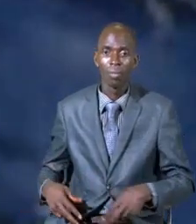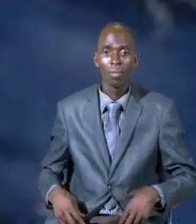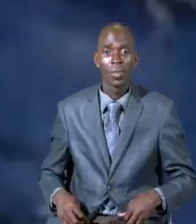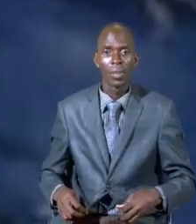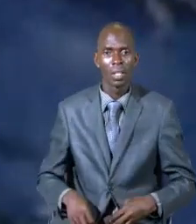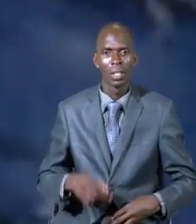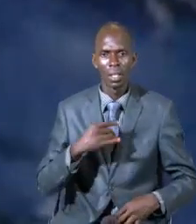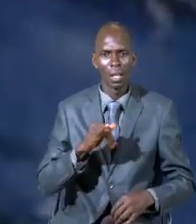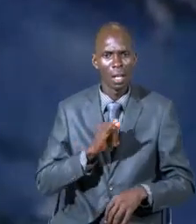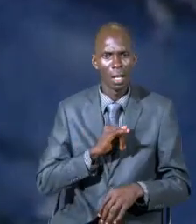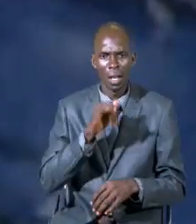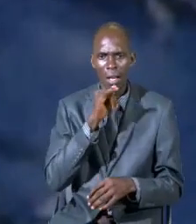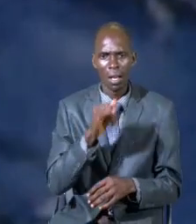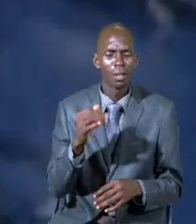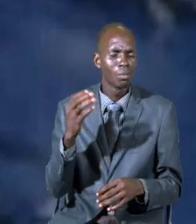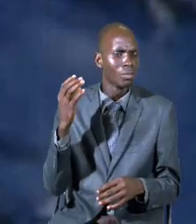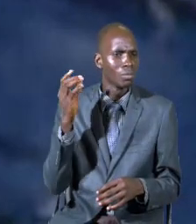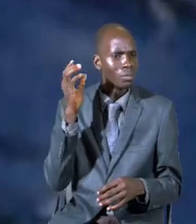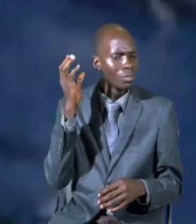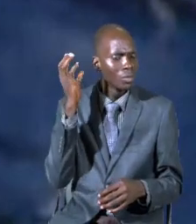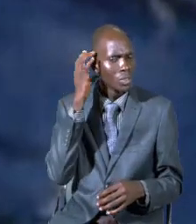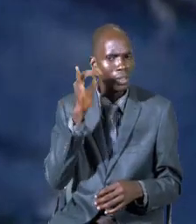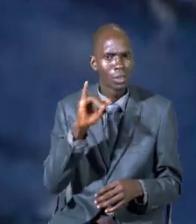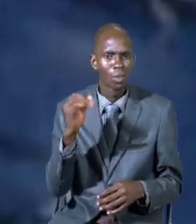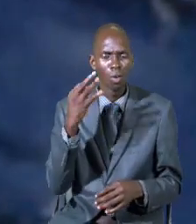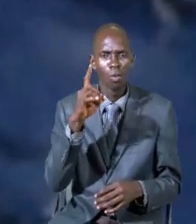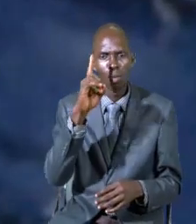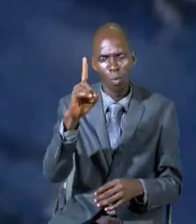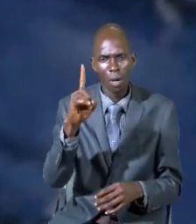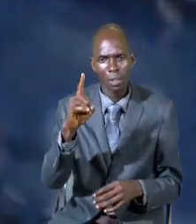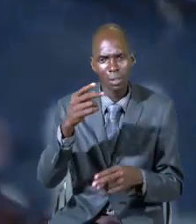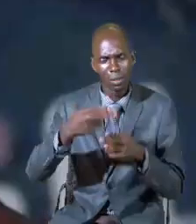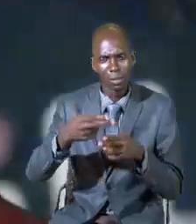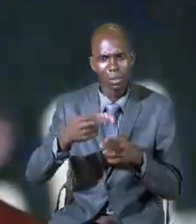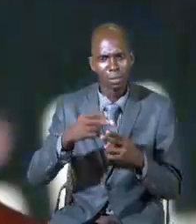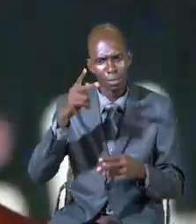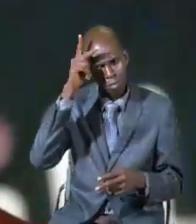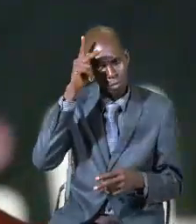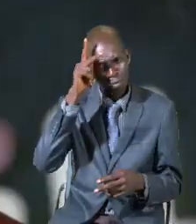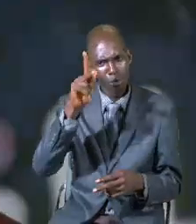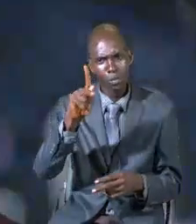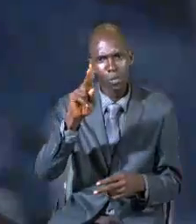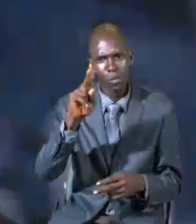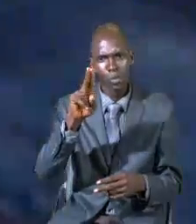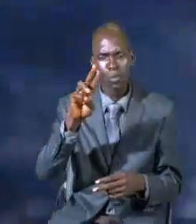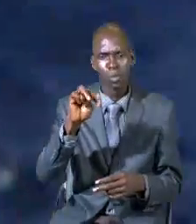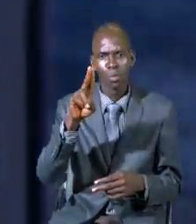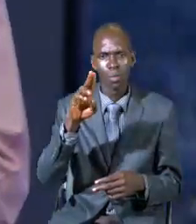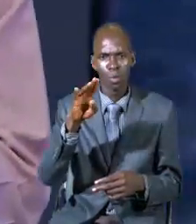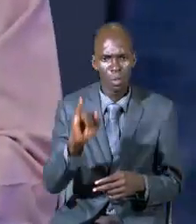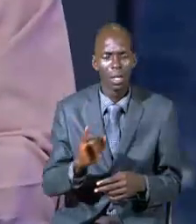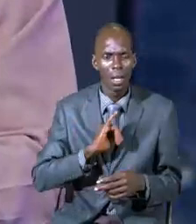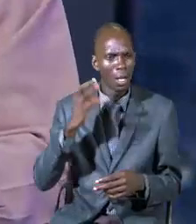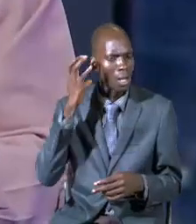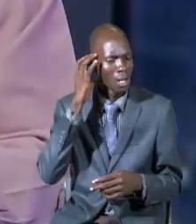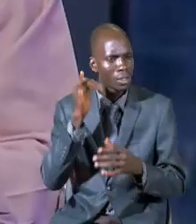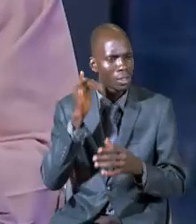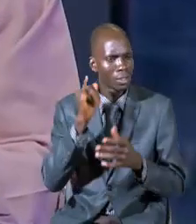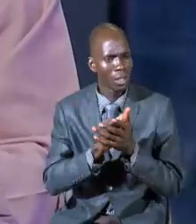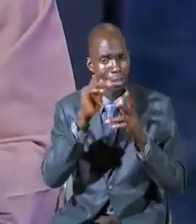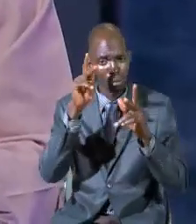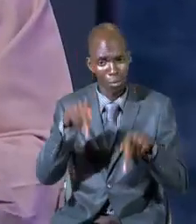of one Kumuyi. And I heard is doing this,